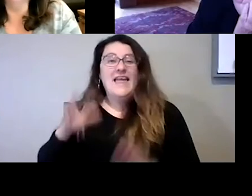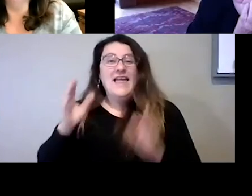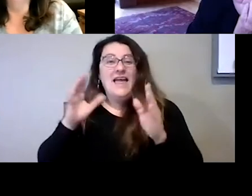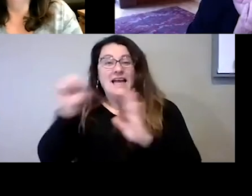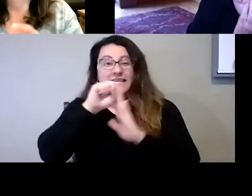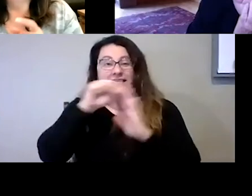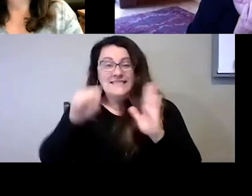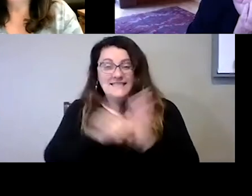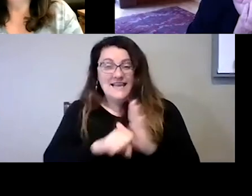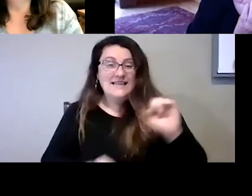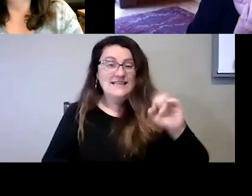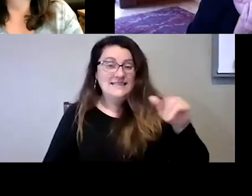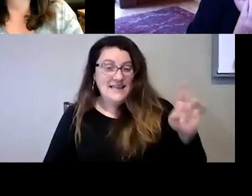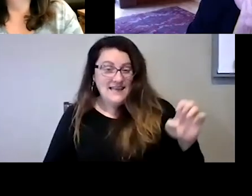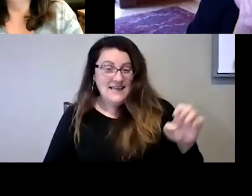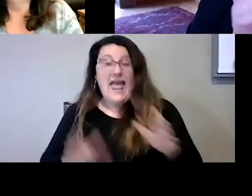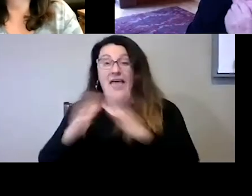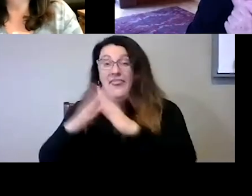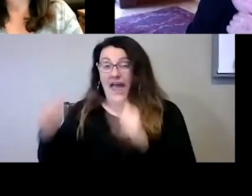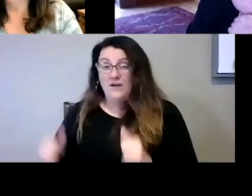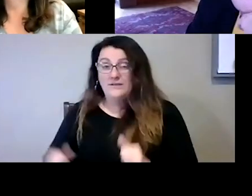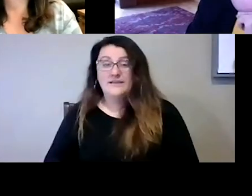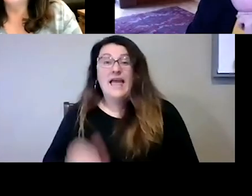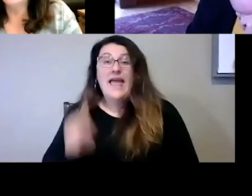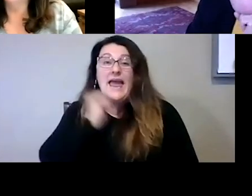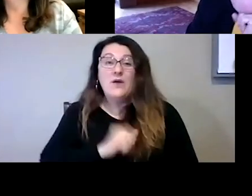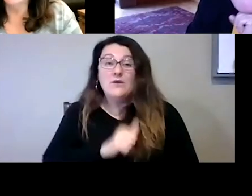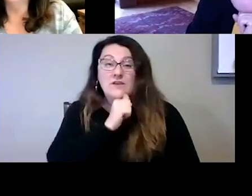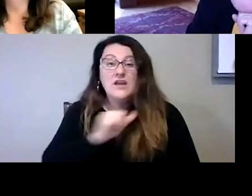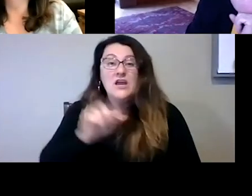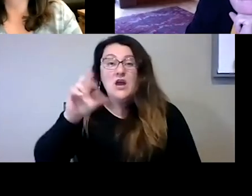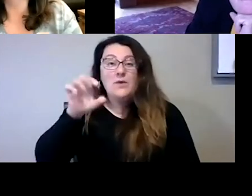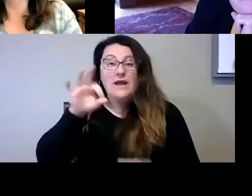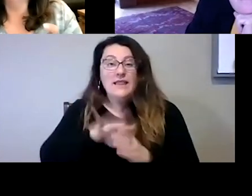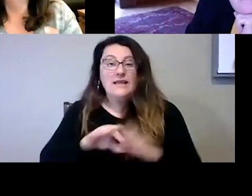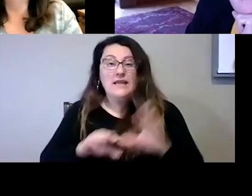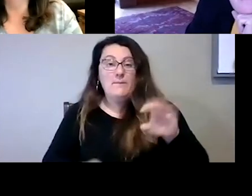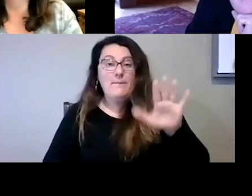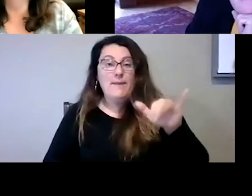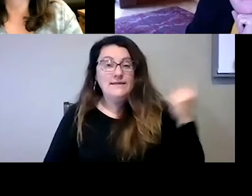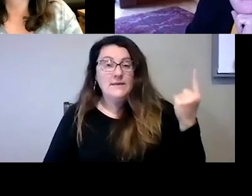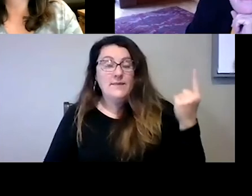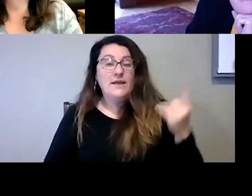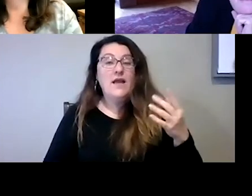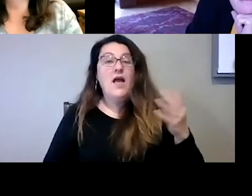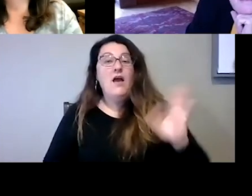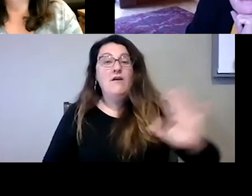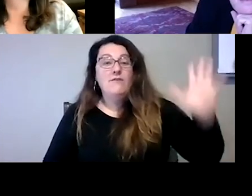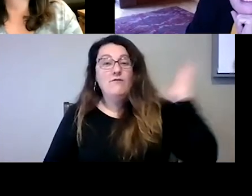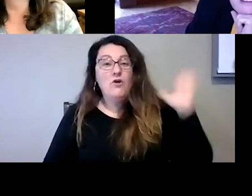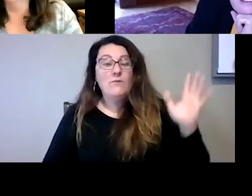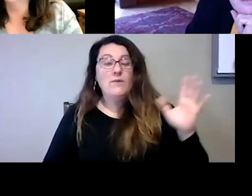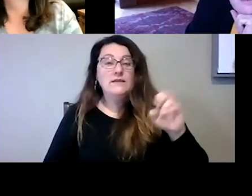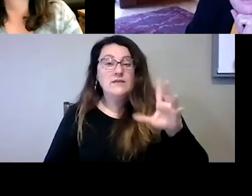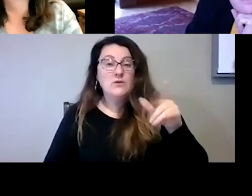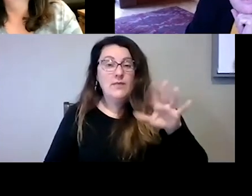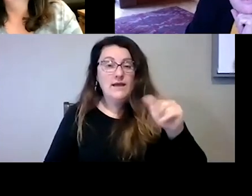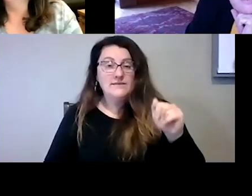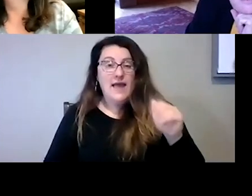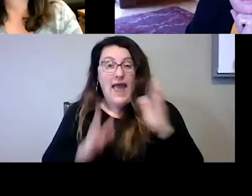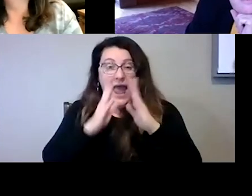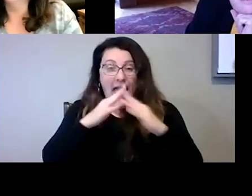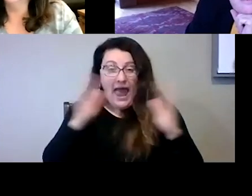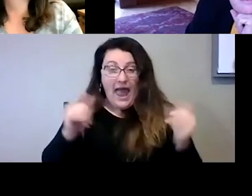state Senate. And we got re-elected Betty Guardado, who was a former Century Plaza